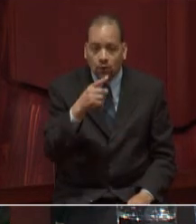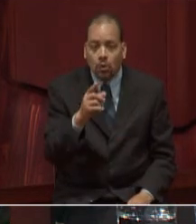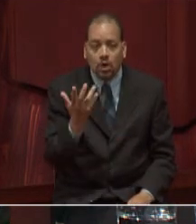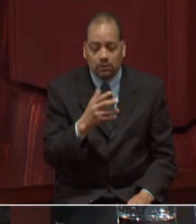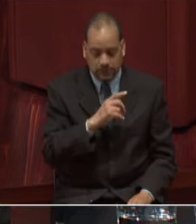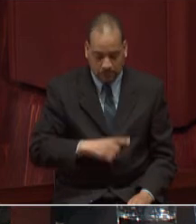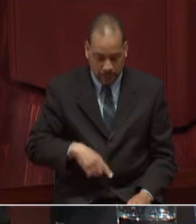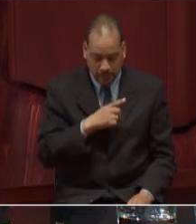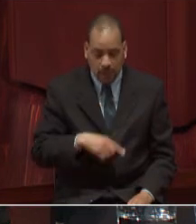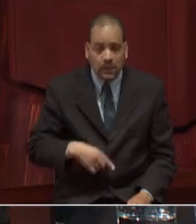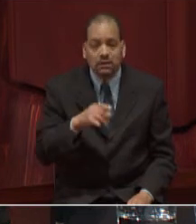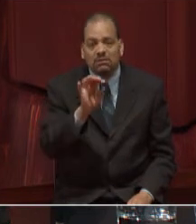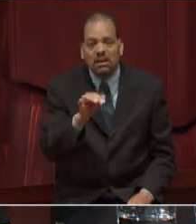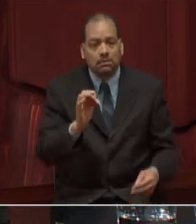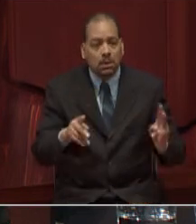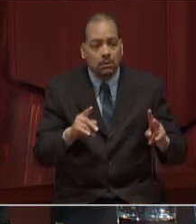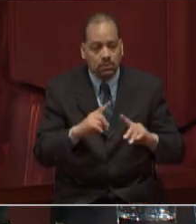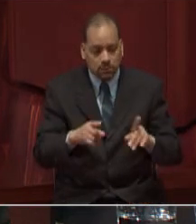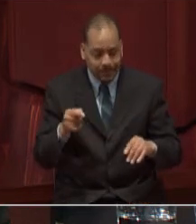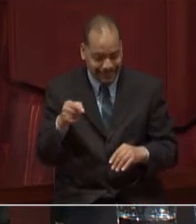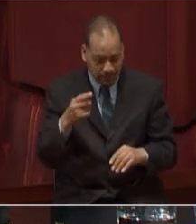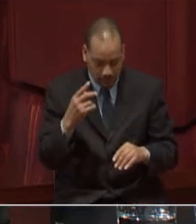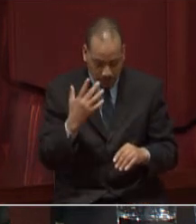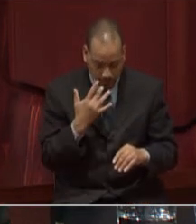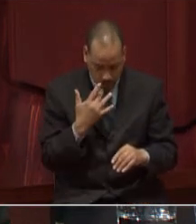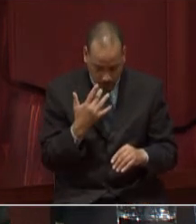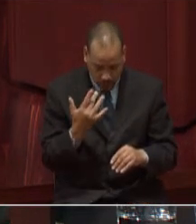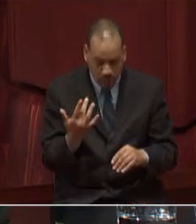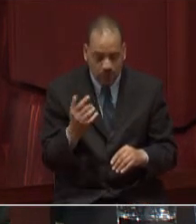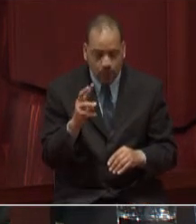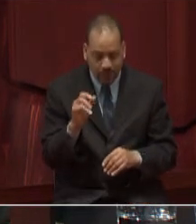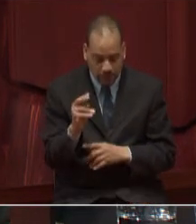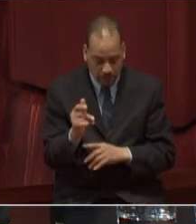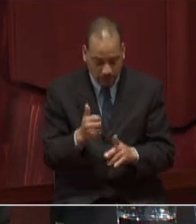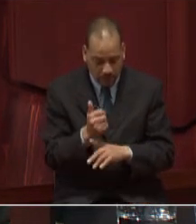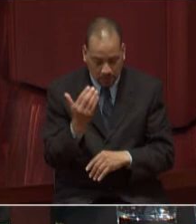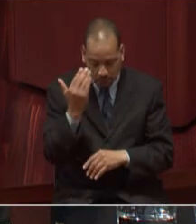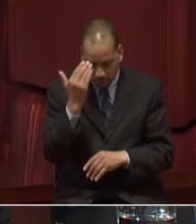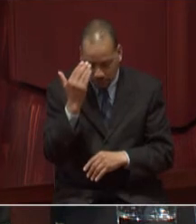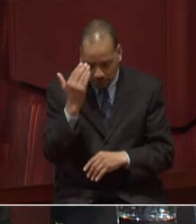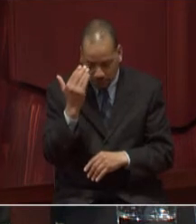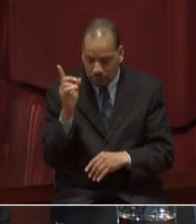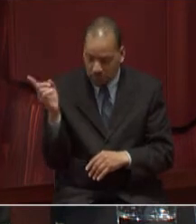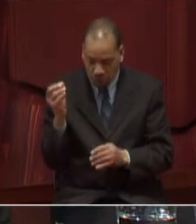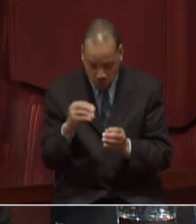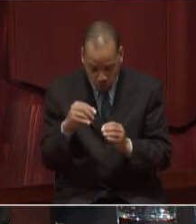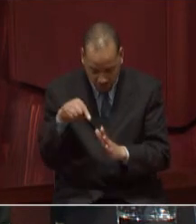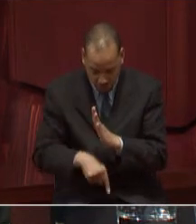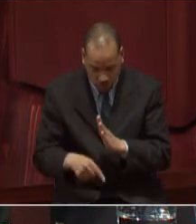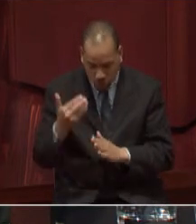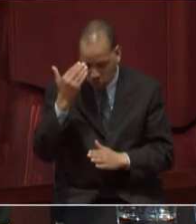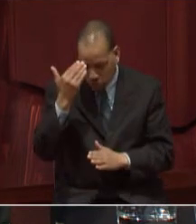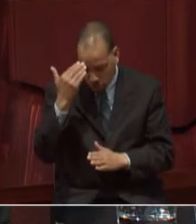But even there, and Winston would know more in detail, there were several layers of